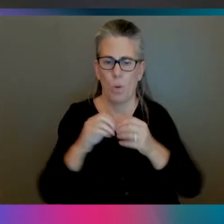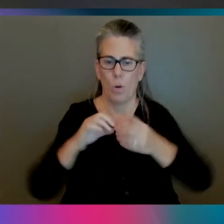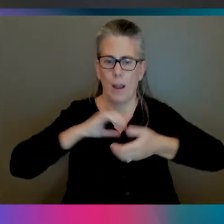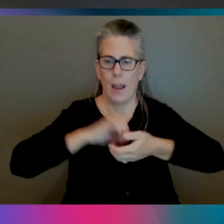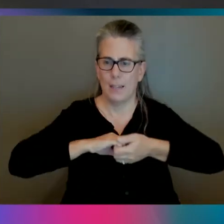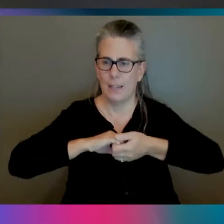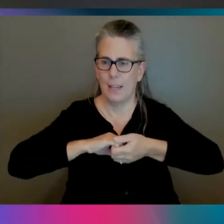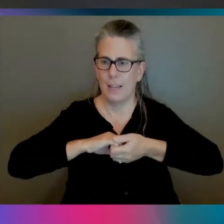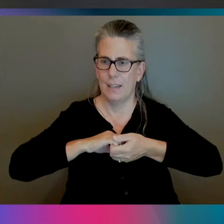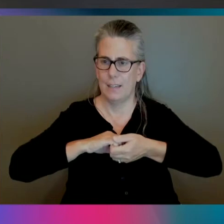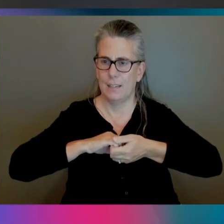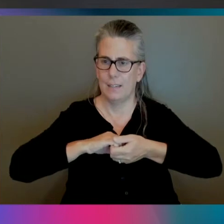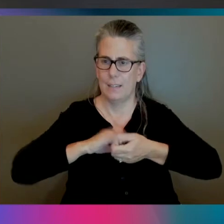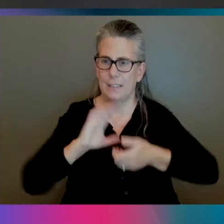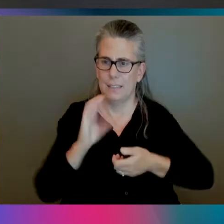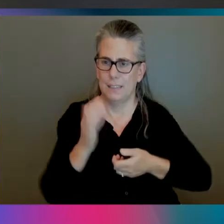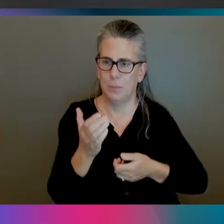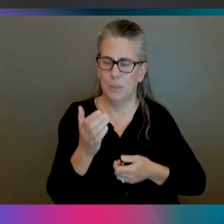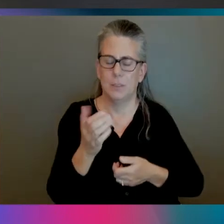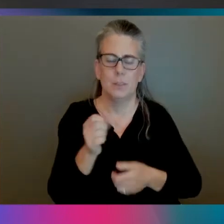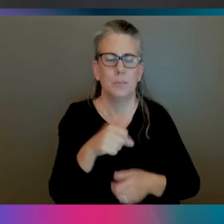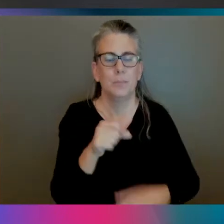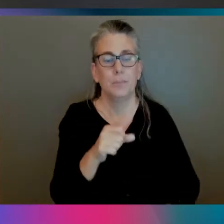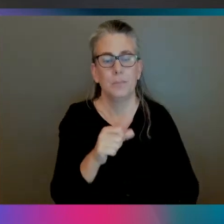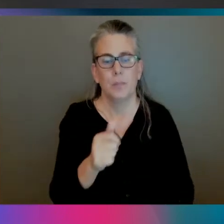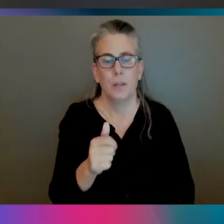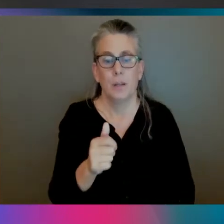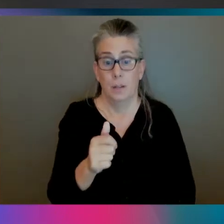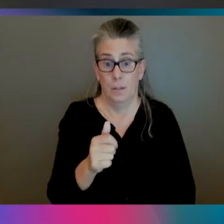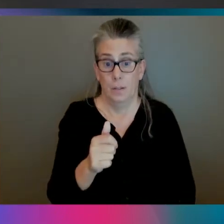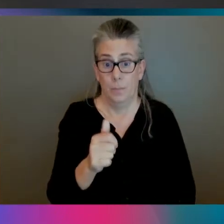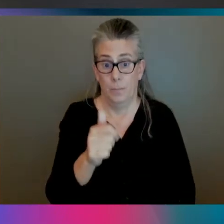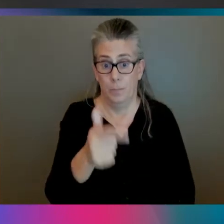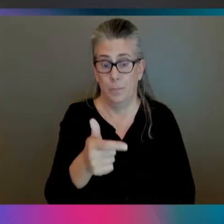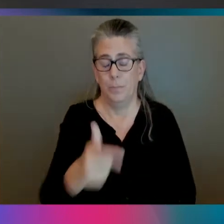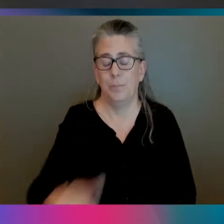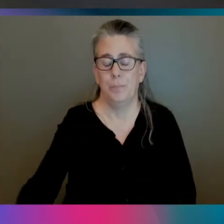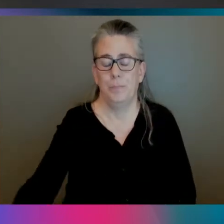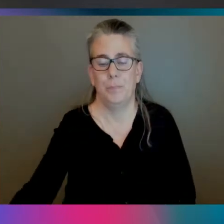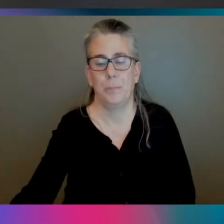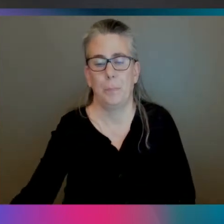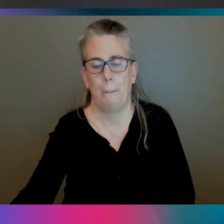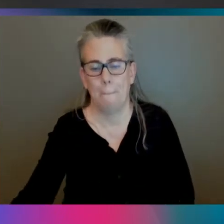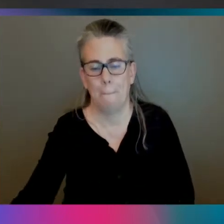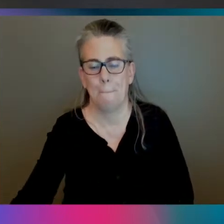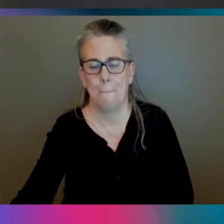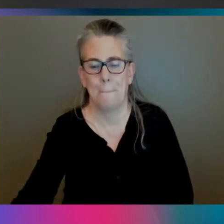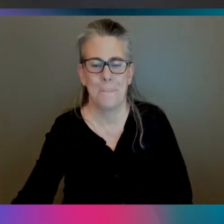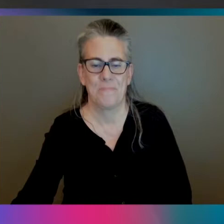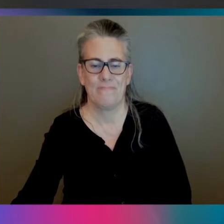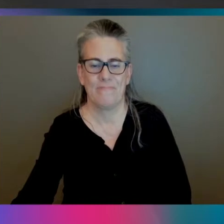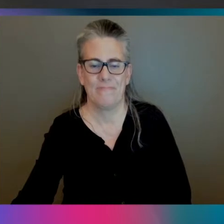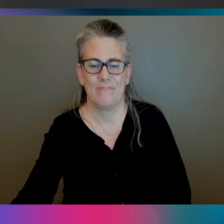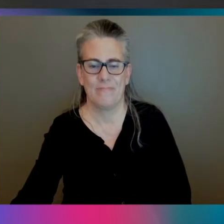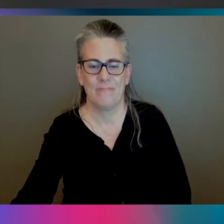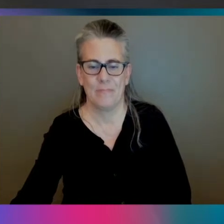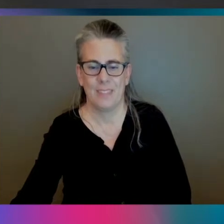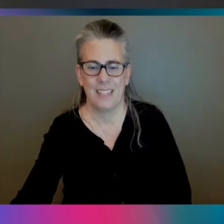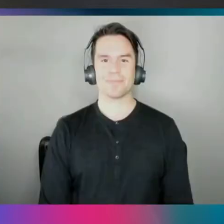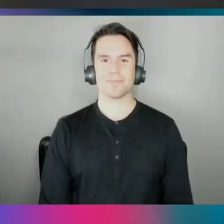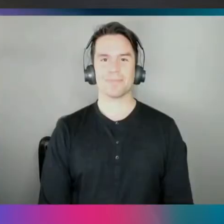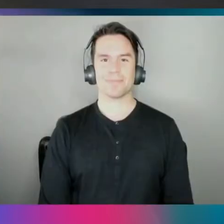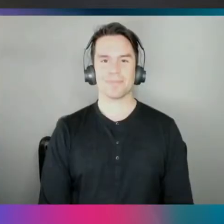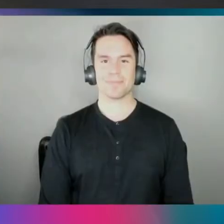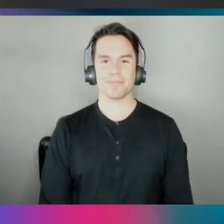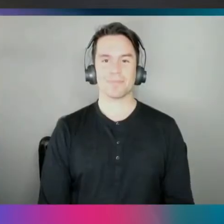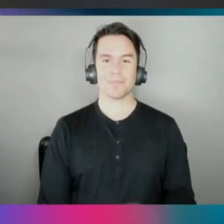what happens is that you may find that your particular case, our model doesn't quite meet